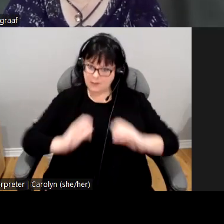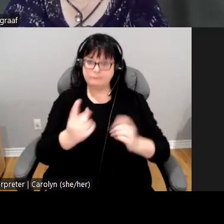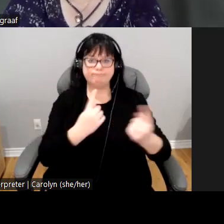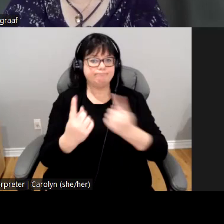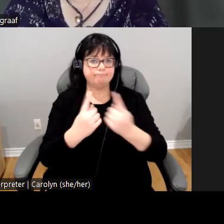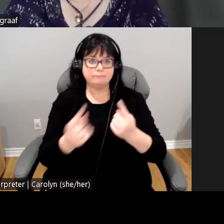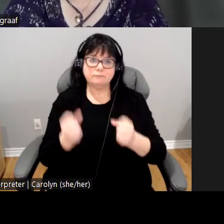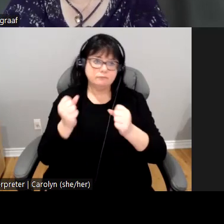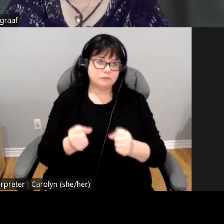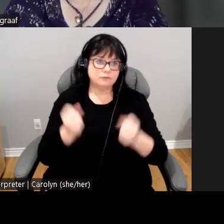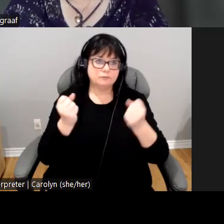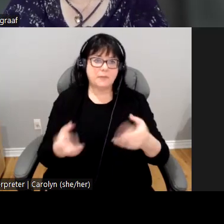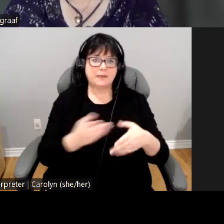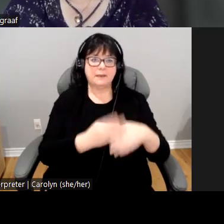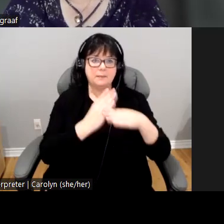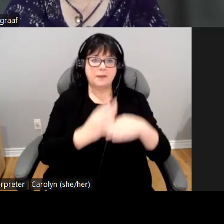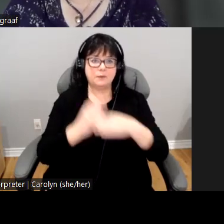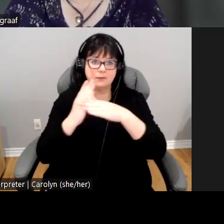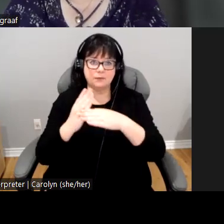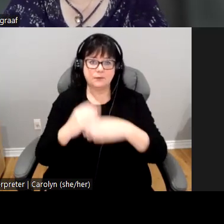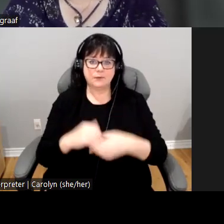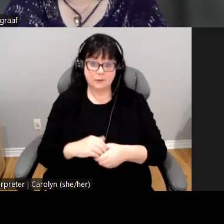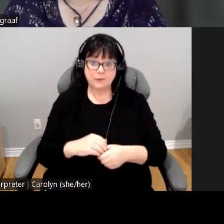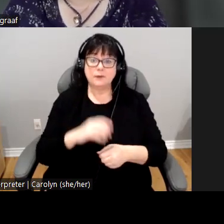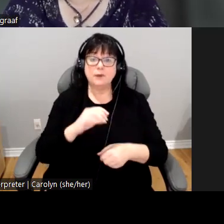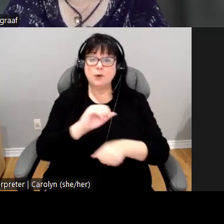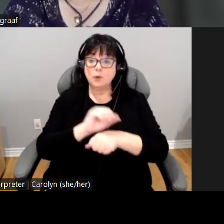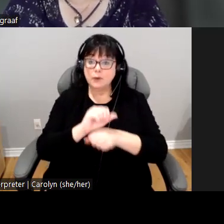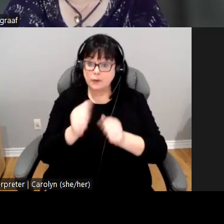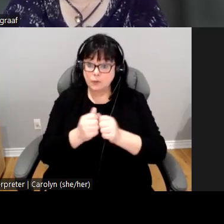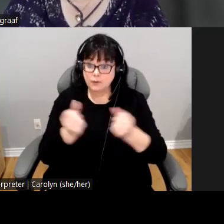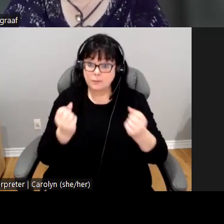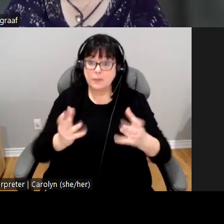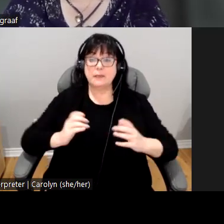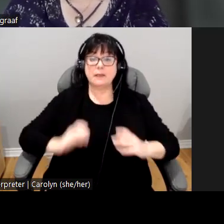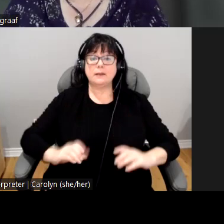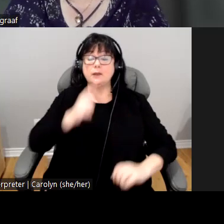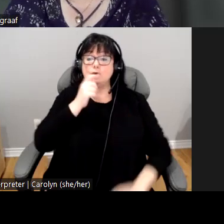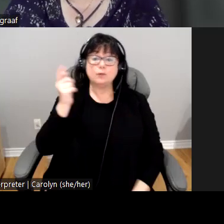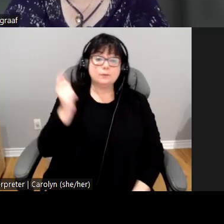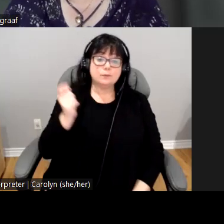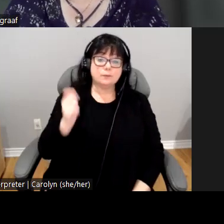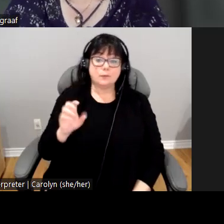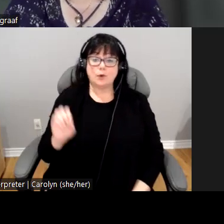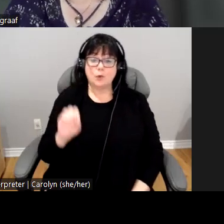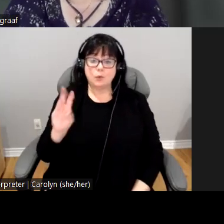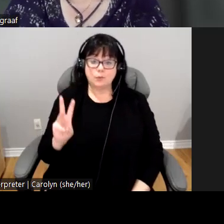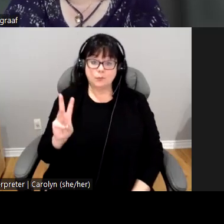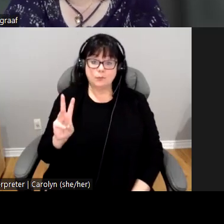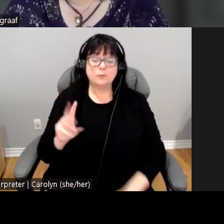We're working with clients that on Ontario Works that may have less than grade 12